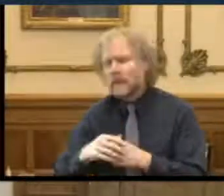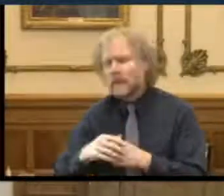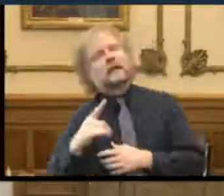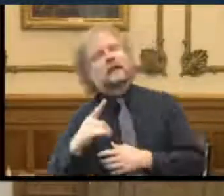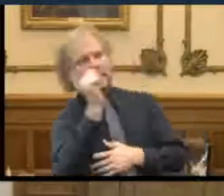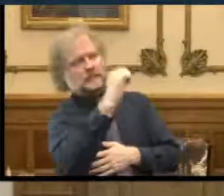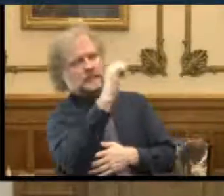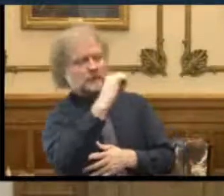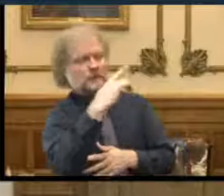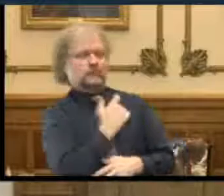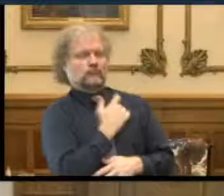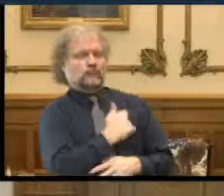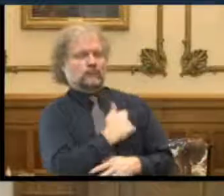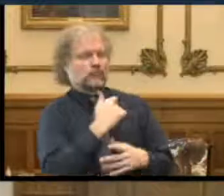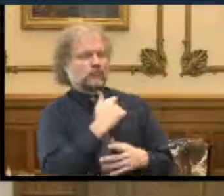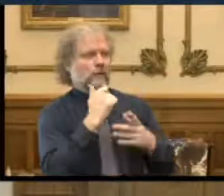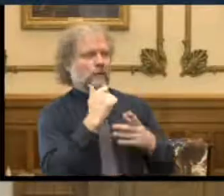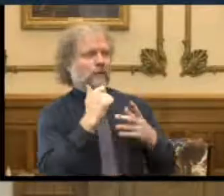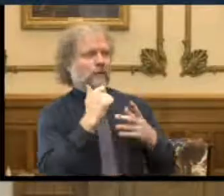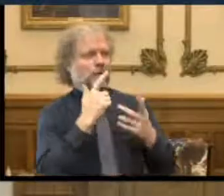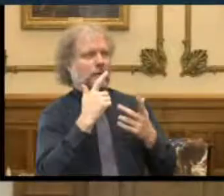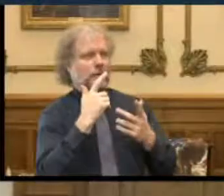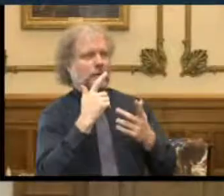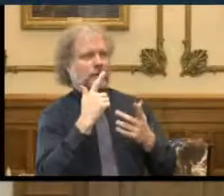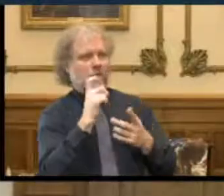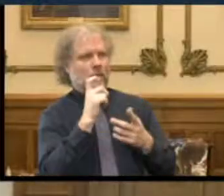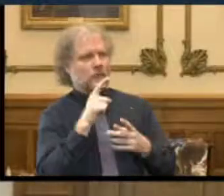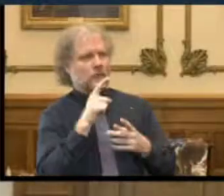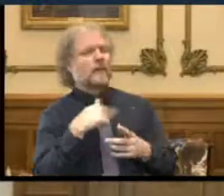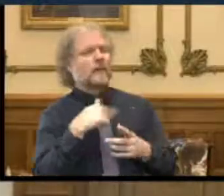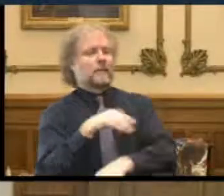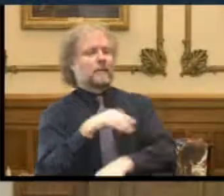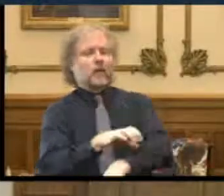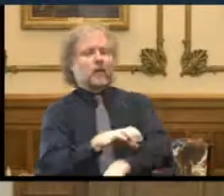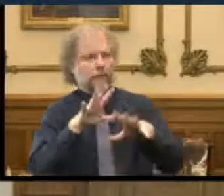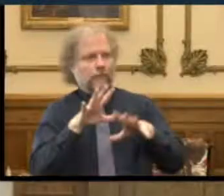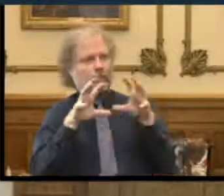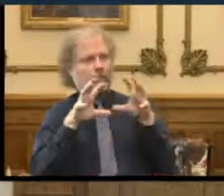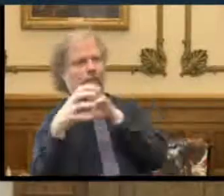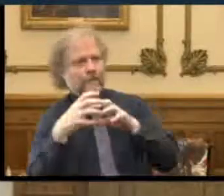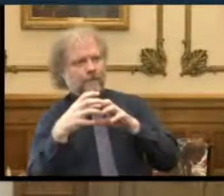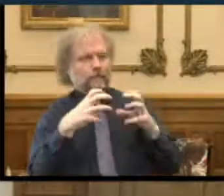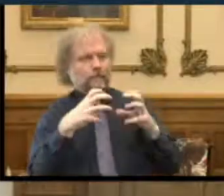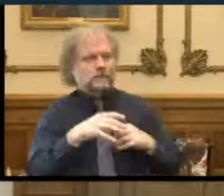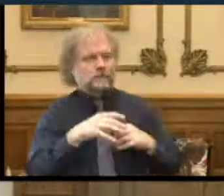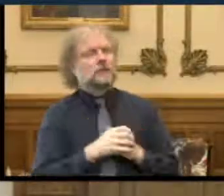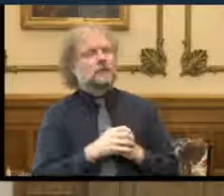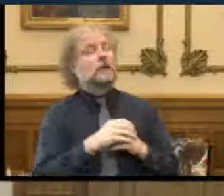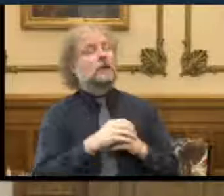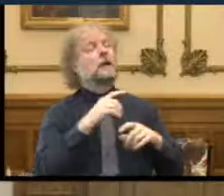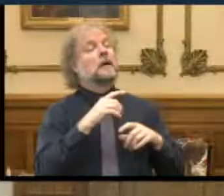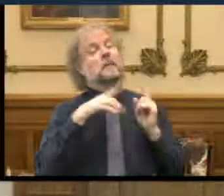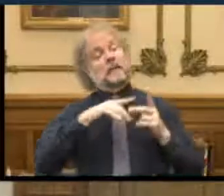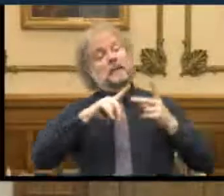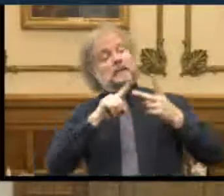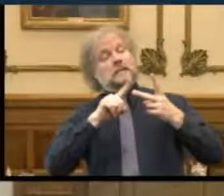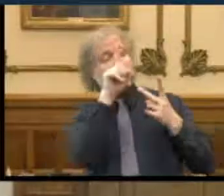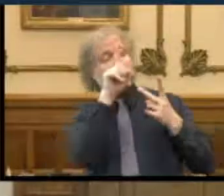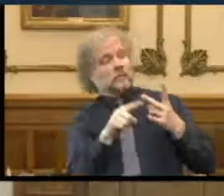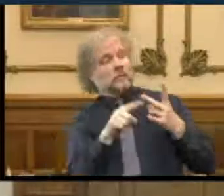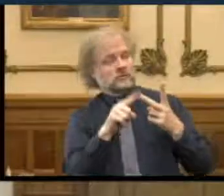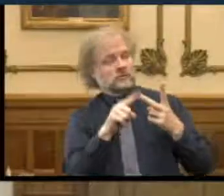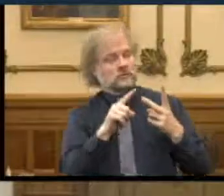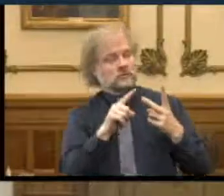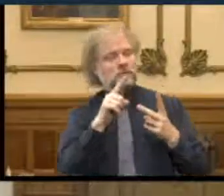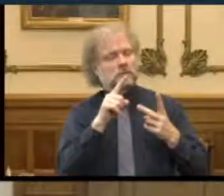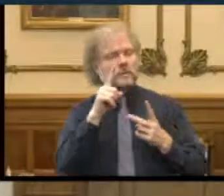Yes, I do apologize for the repeat question. My computer is kind of freezing up on us here today. But my second question is in regards